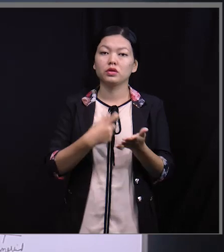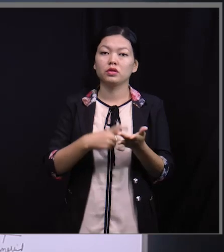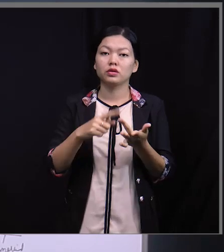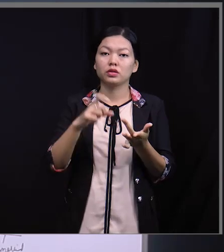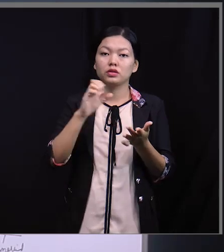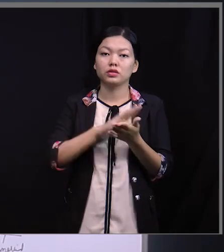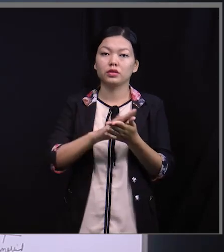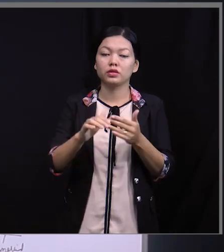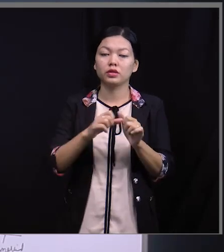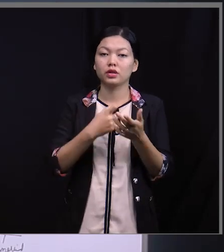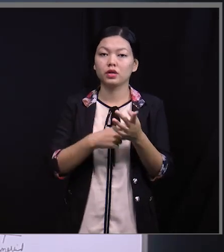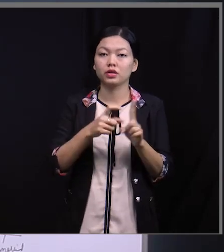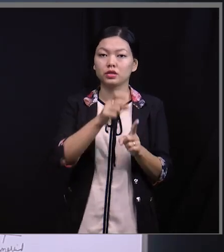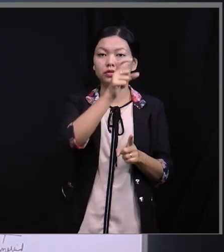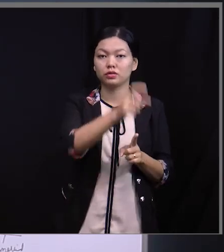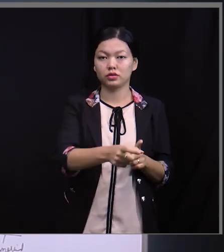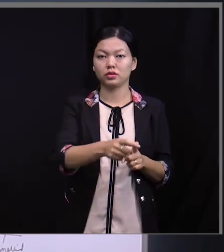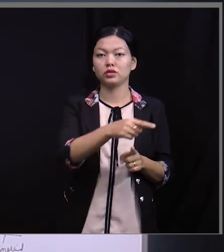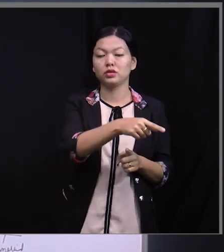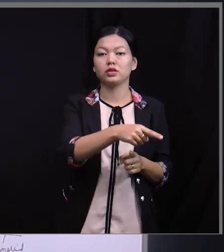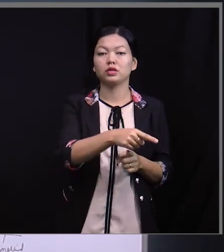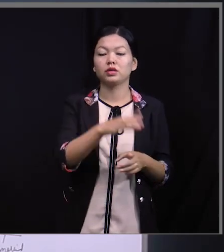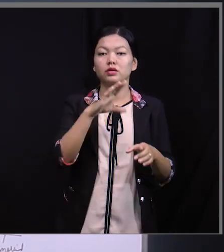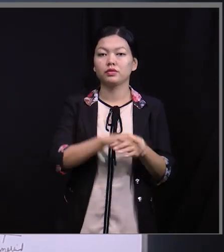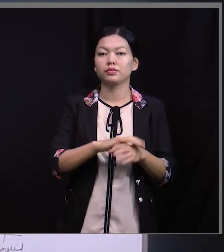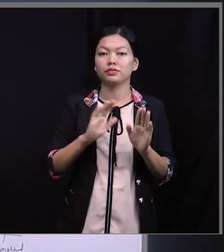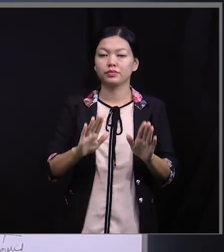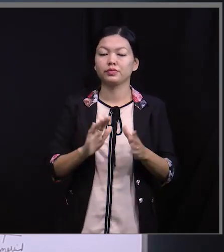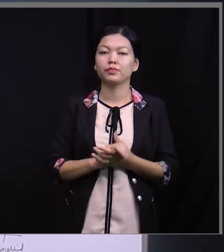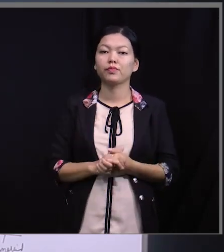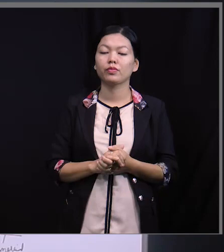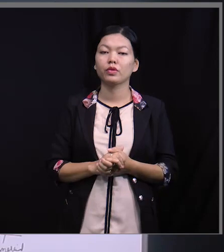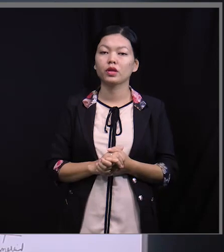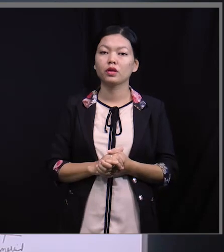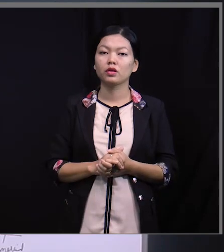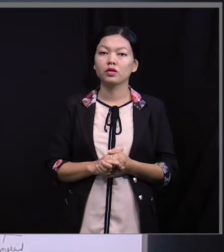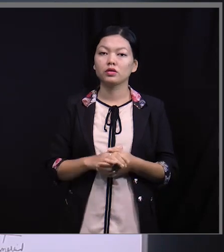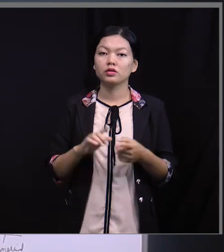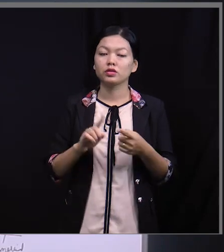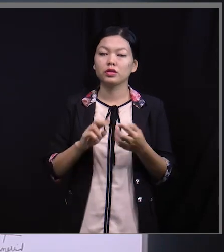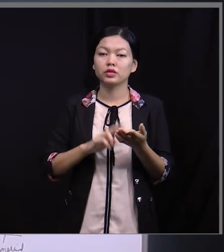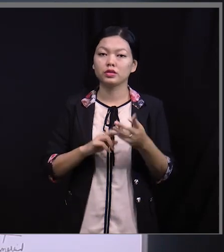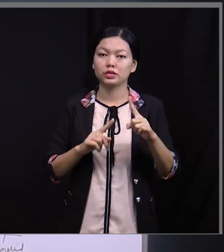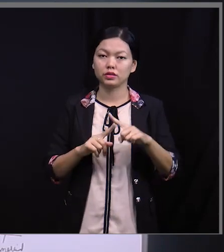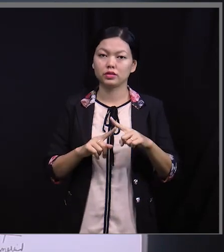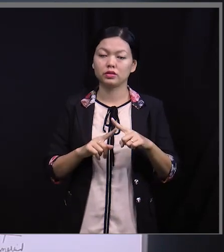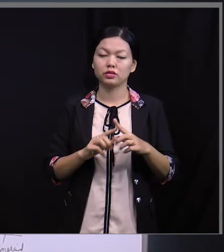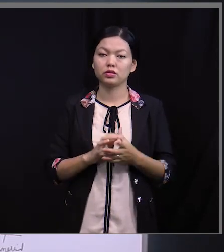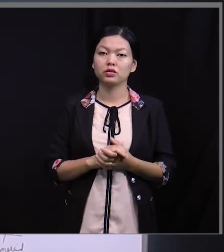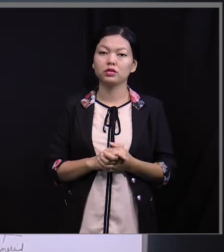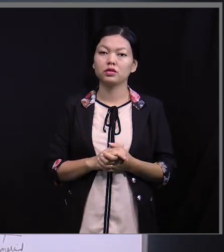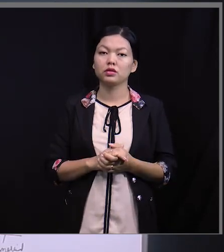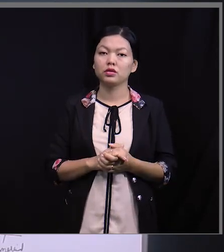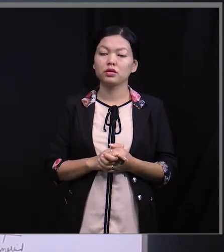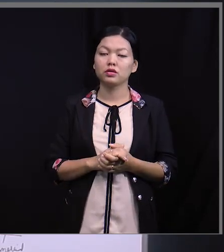an economist as well as an entrepreneur. So he coined the term entrepreneur, and entrepreneur